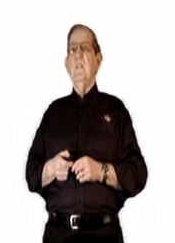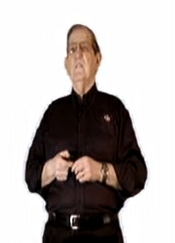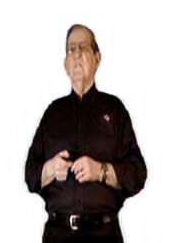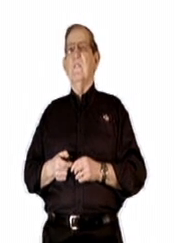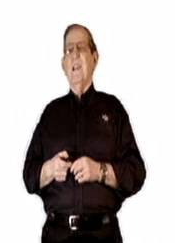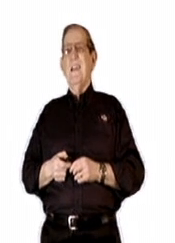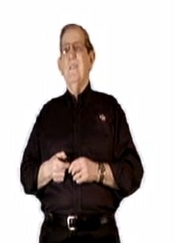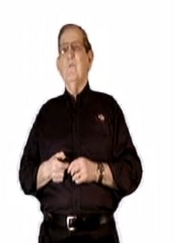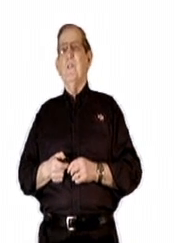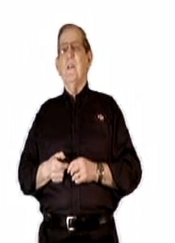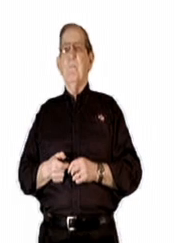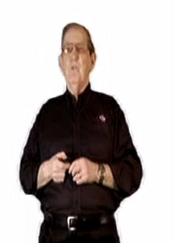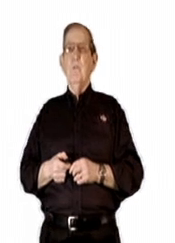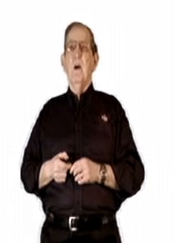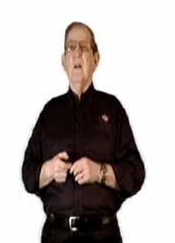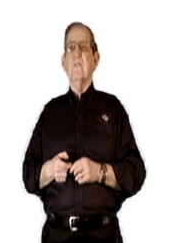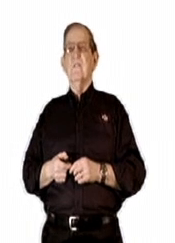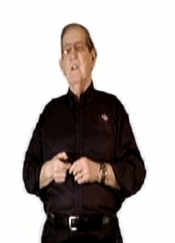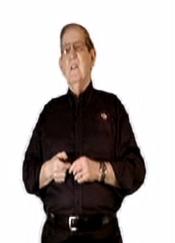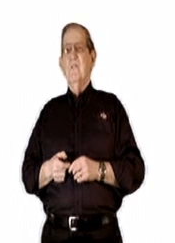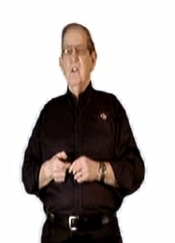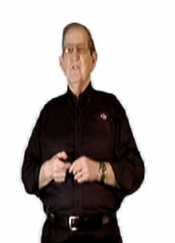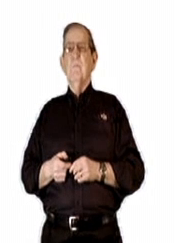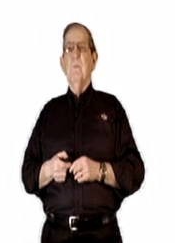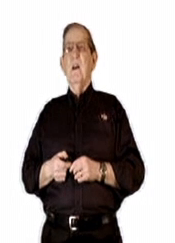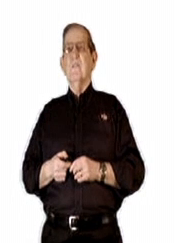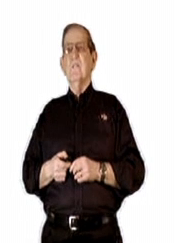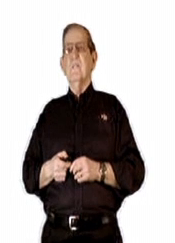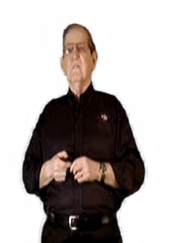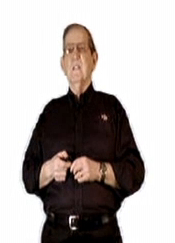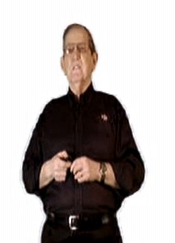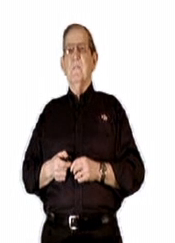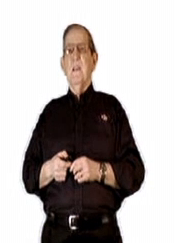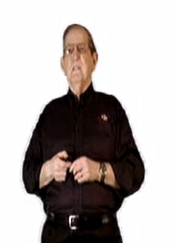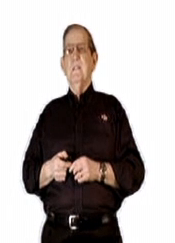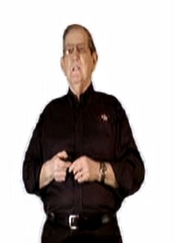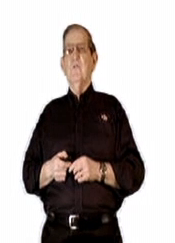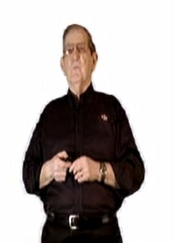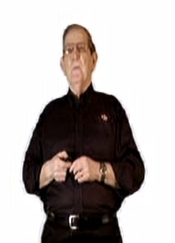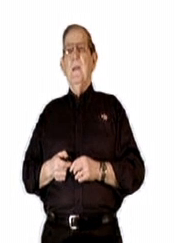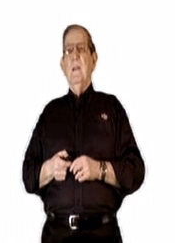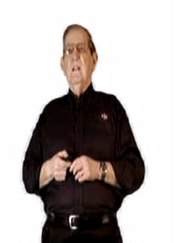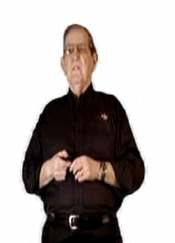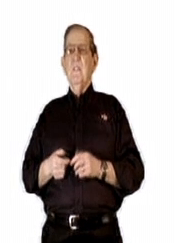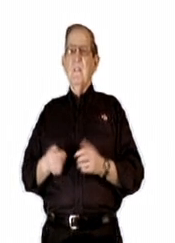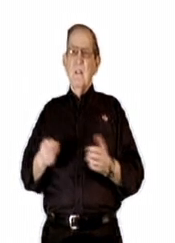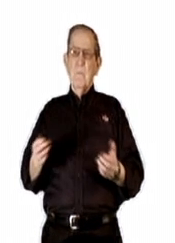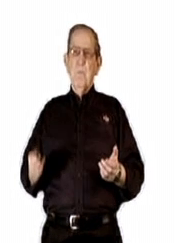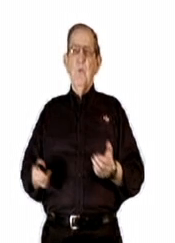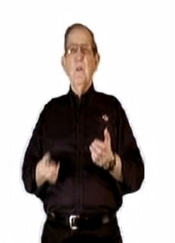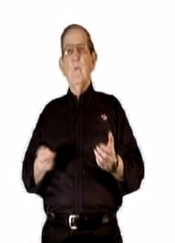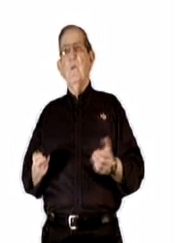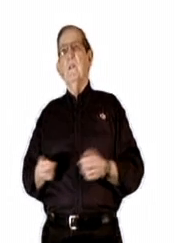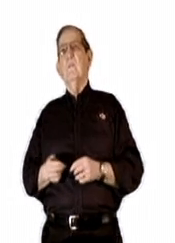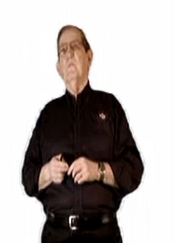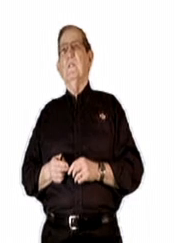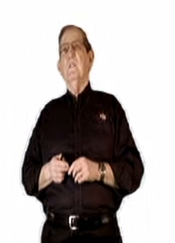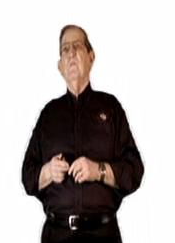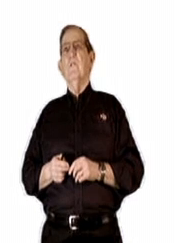314.72e that's in ed, where you have pull boxes, junction boxes, and things of that nature. And I think that pretty